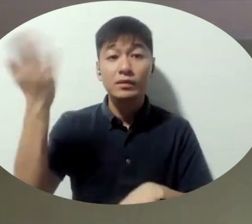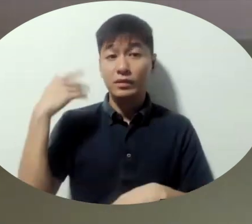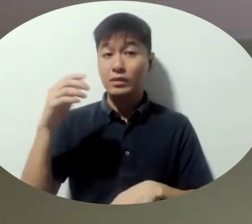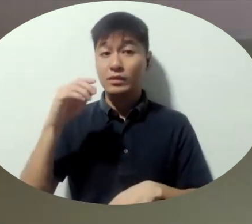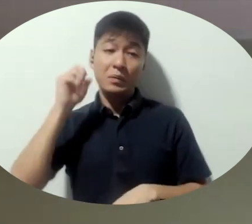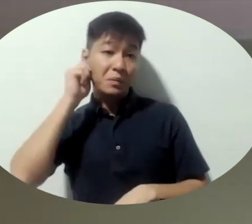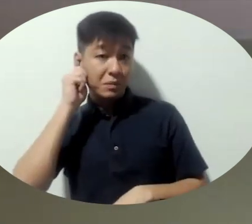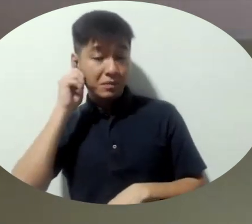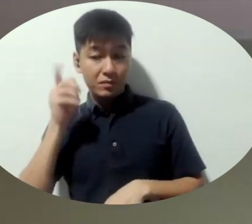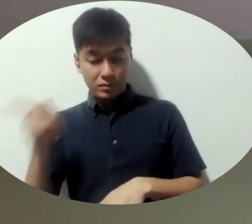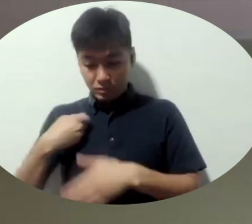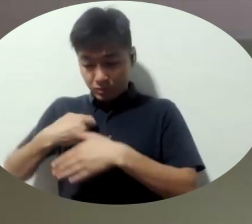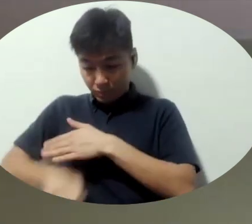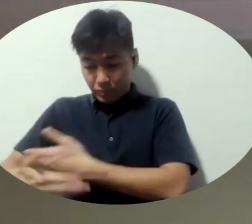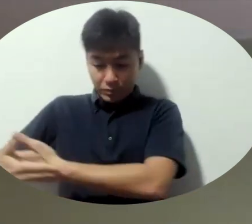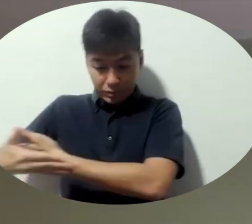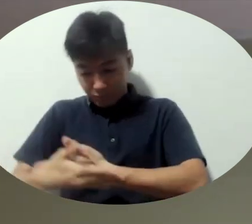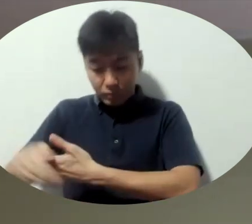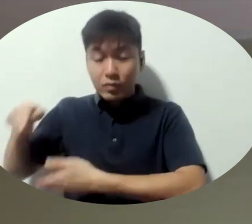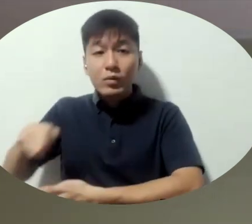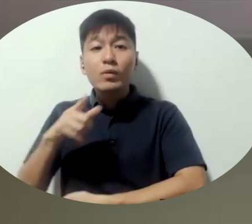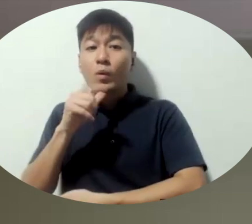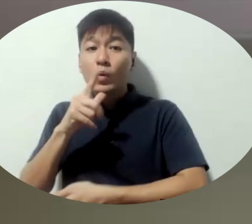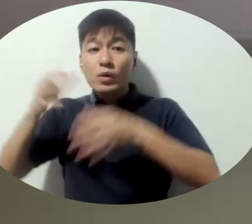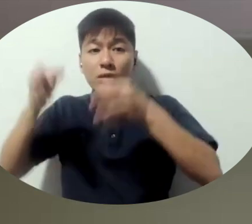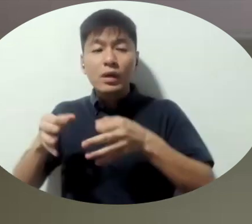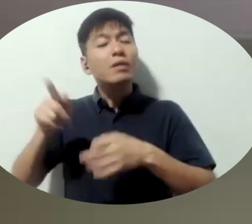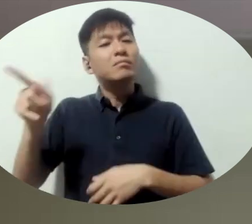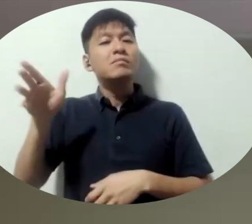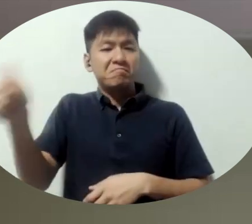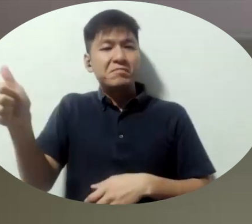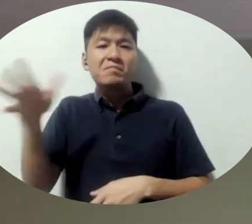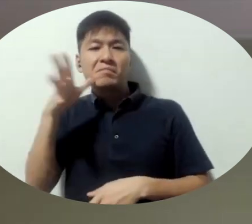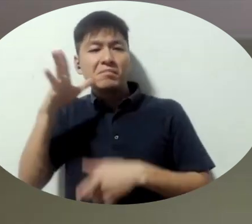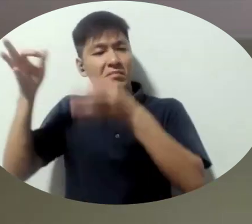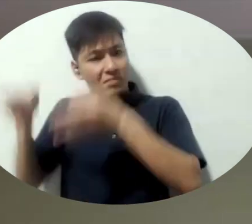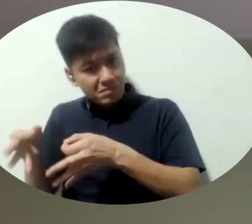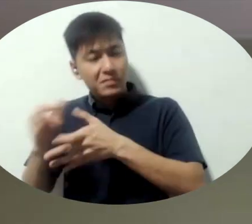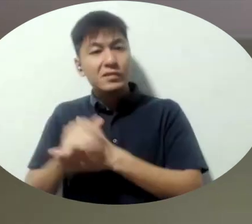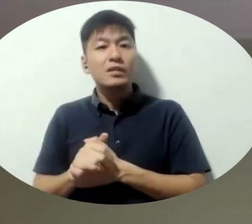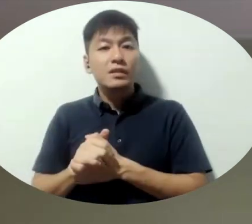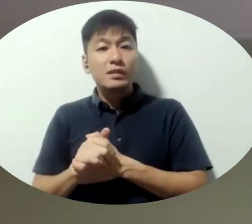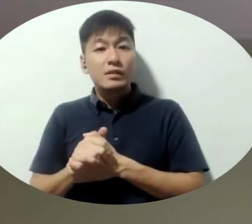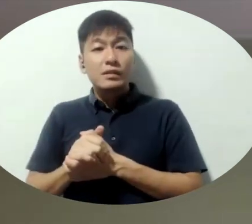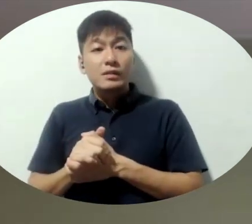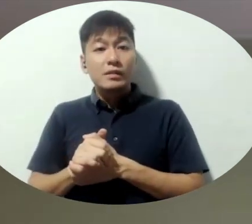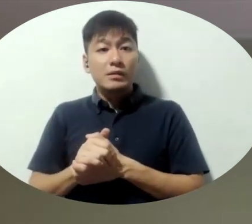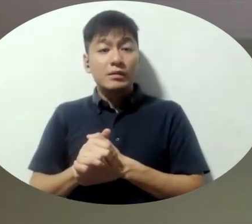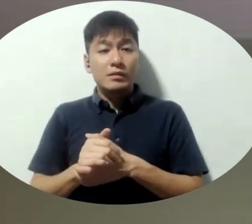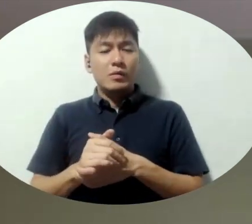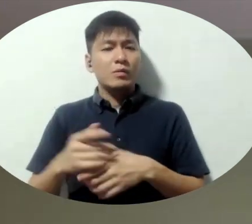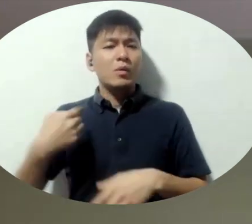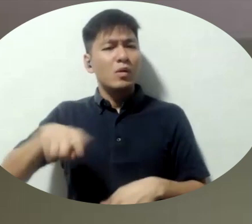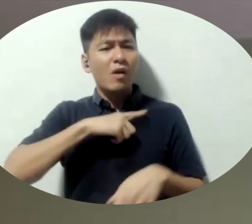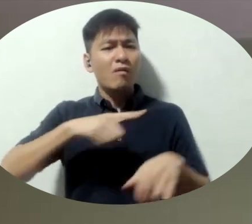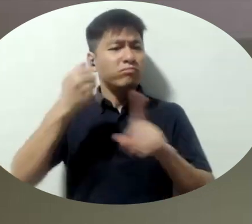baby. And therefore, the birthing experience in most countries around the world has dramatically changed. And it isn't just